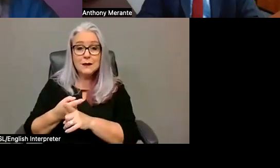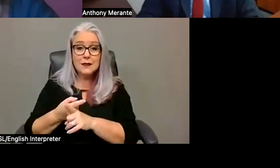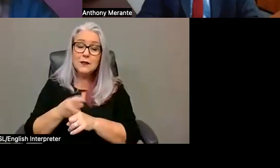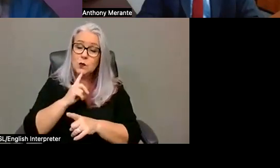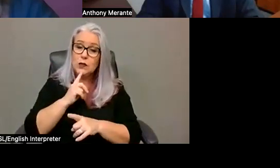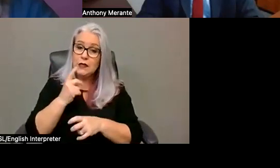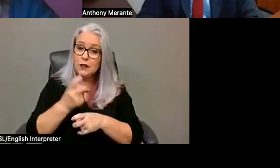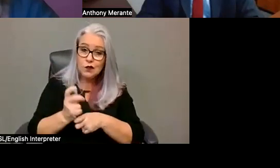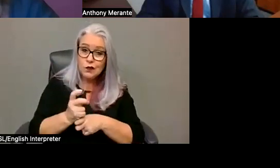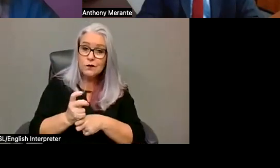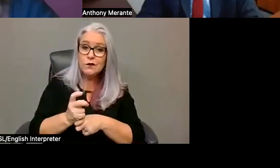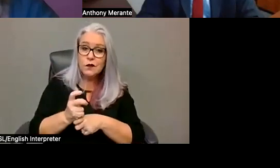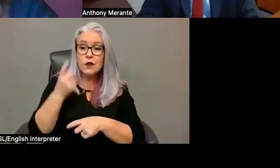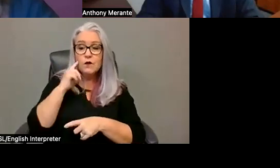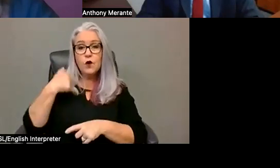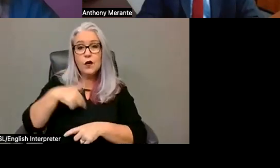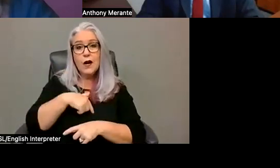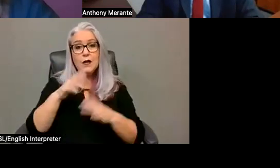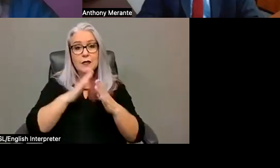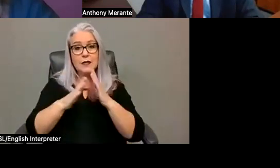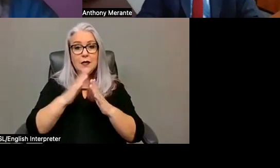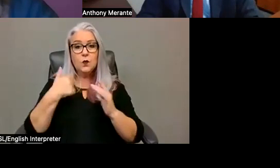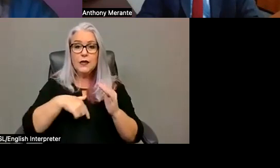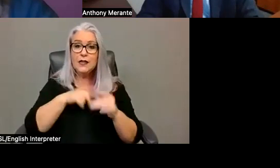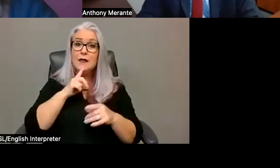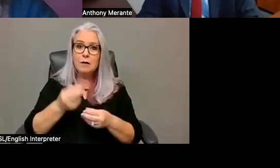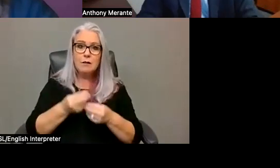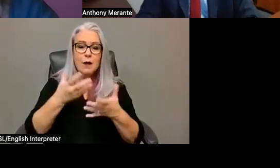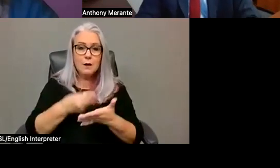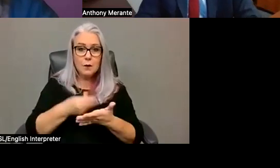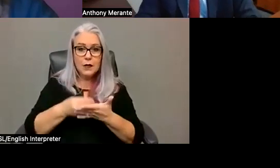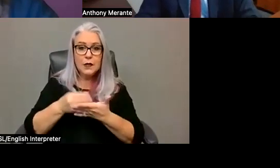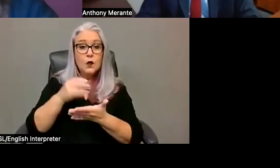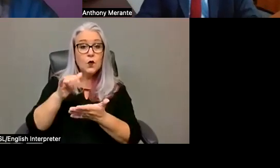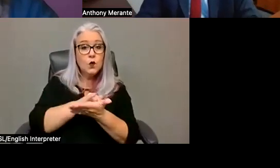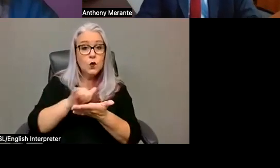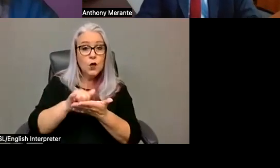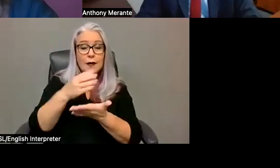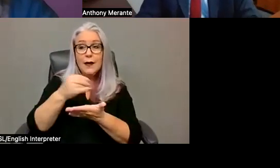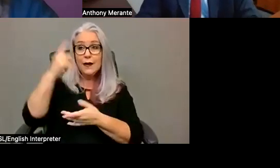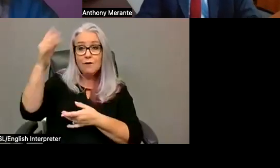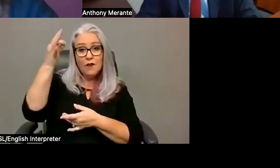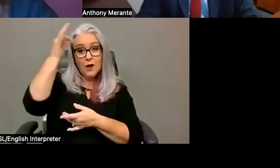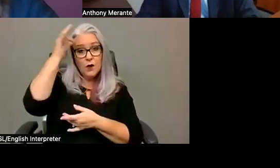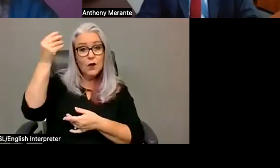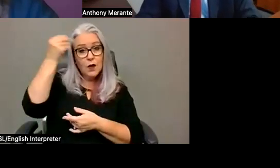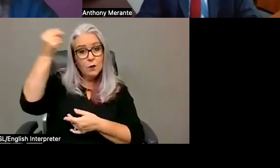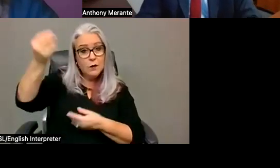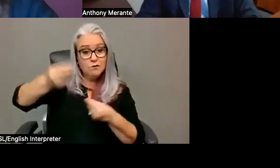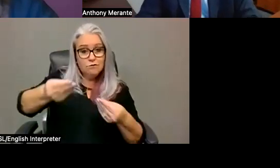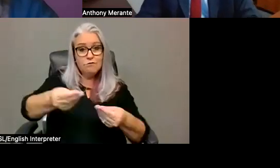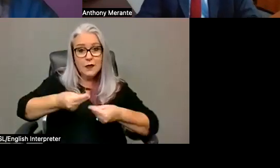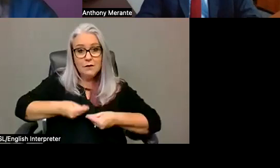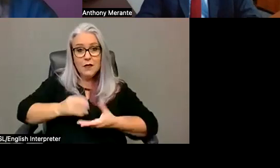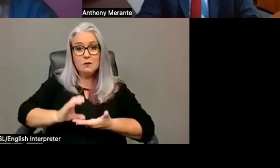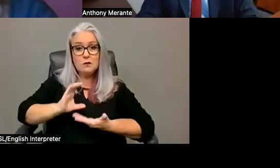on a city like ours. We're going to need deep pockets like New York State and the federal government to give us some additional infrastructure aid. And that's what we're fighting for all the